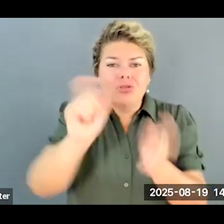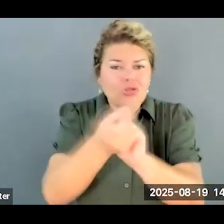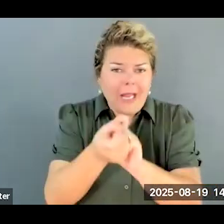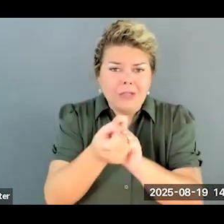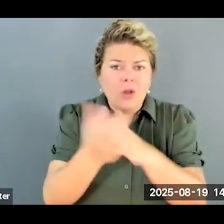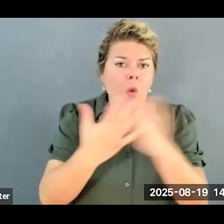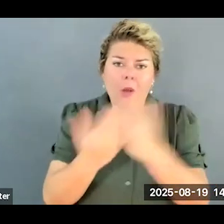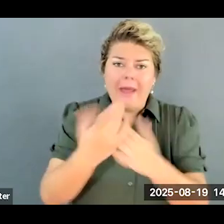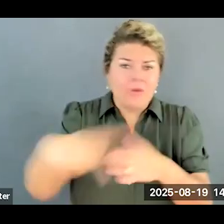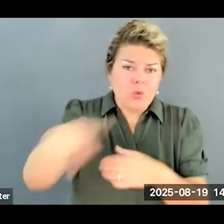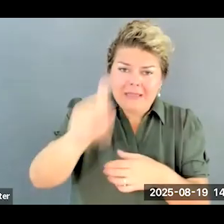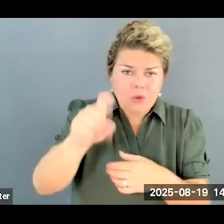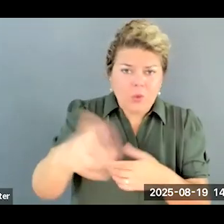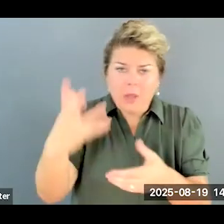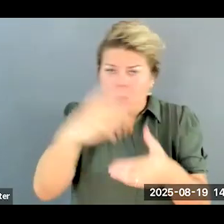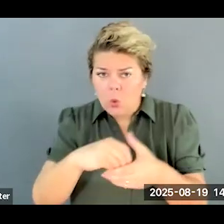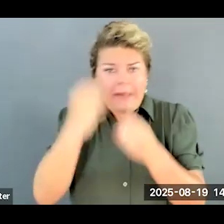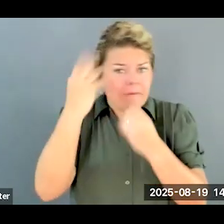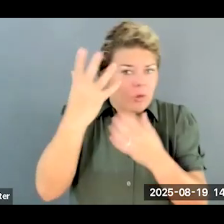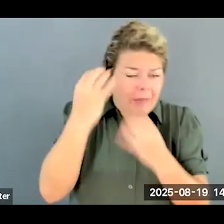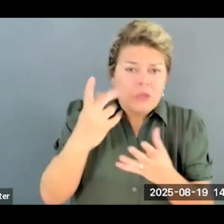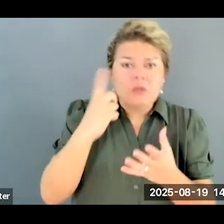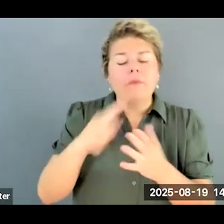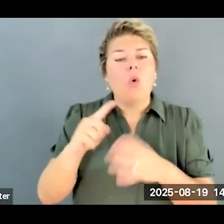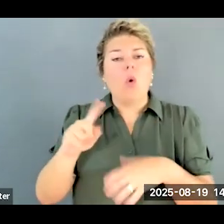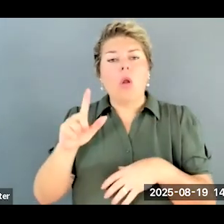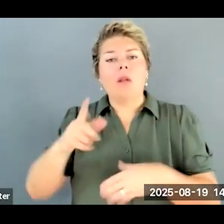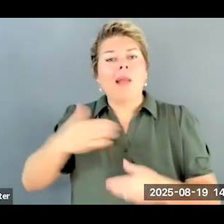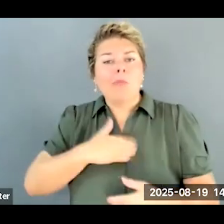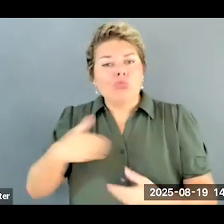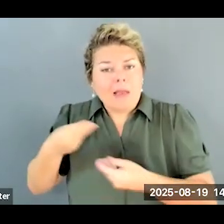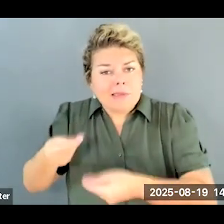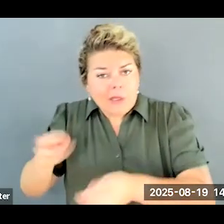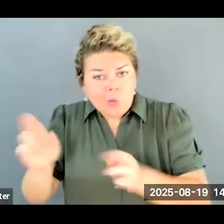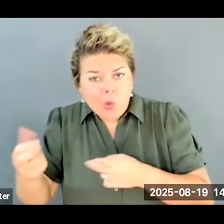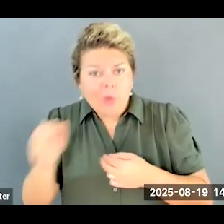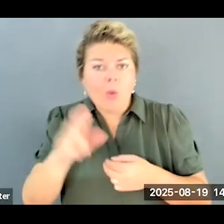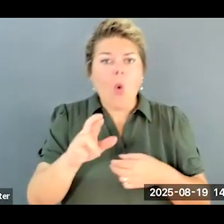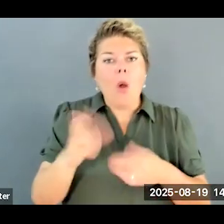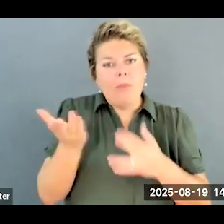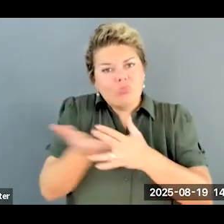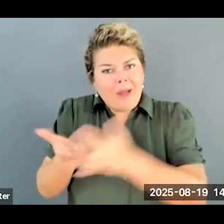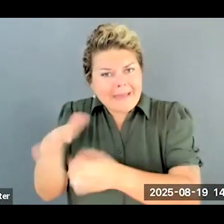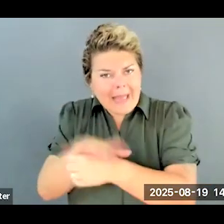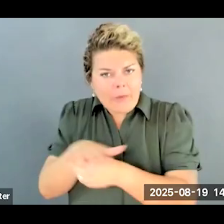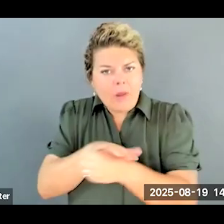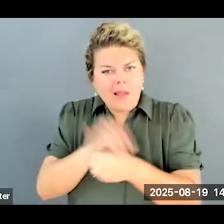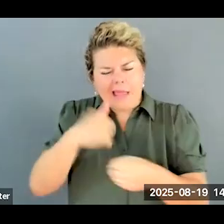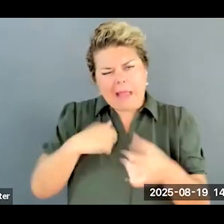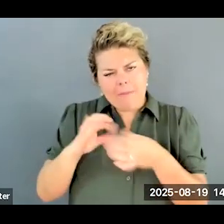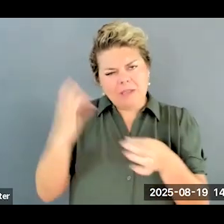however you need to include information for things such as lactation rooms or areas for breaks, as I previously